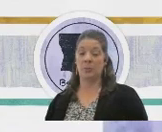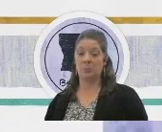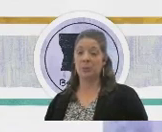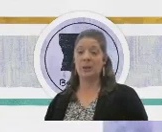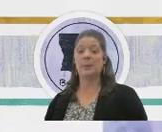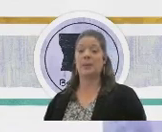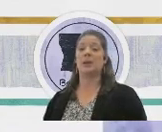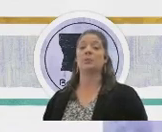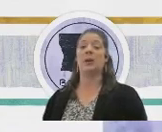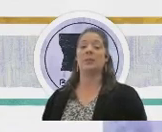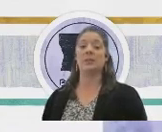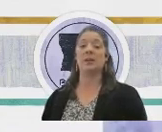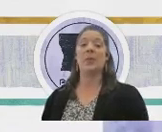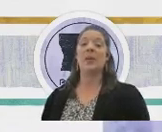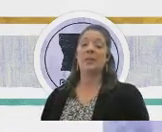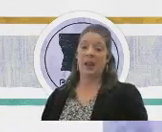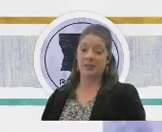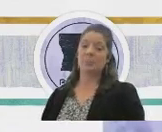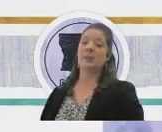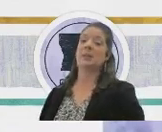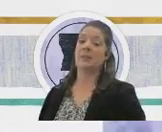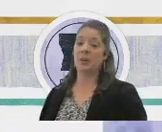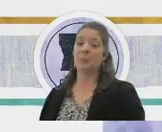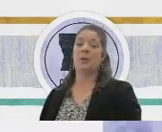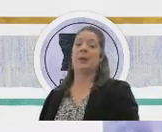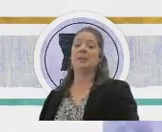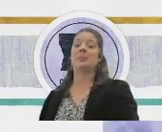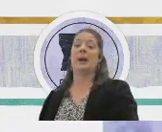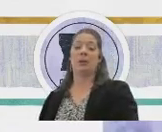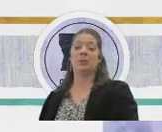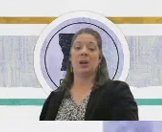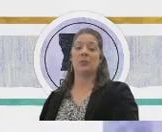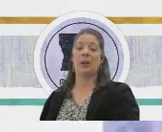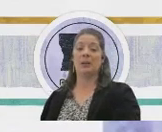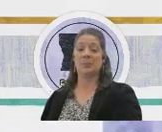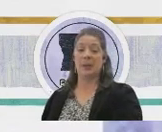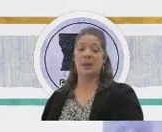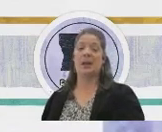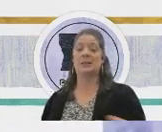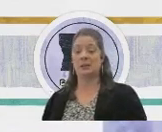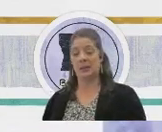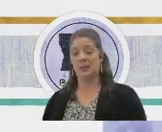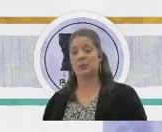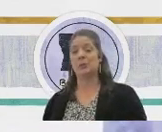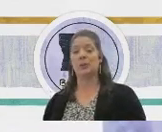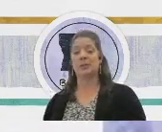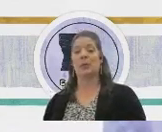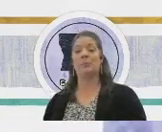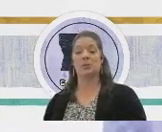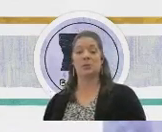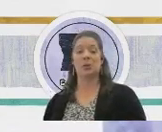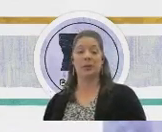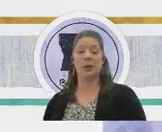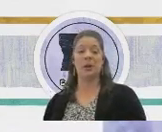or they're going to be employed in the PK-12 system, they have to complete that fingerprint-based background check through LSP as outlined in those two laws